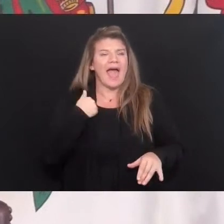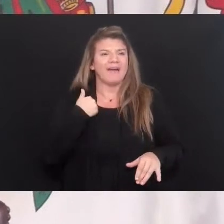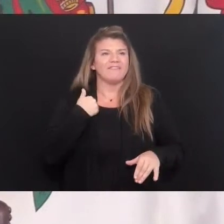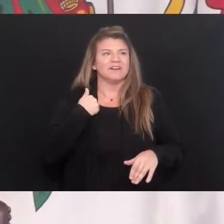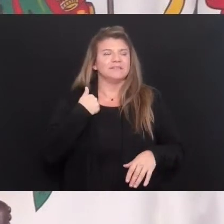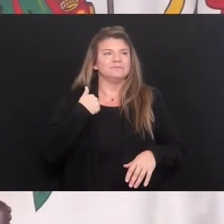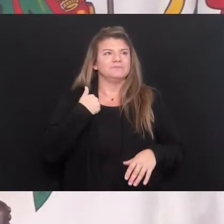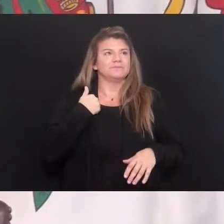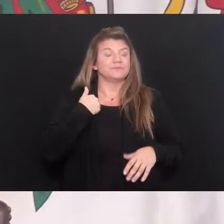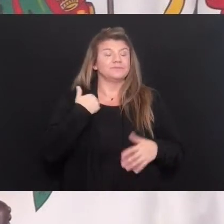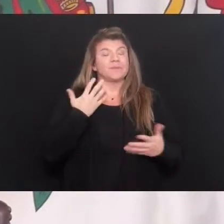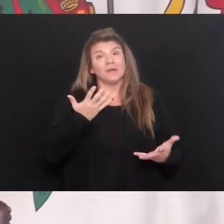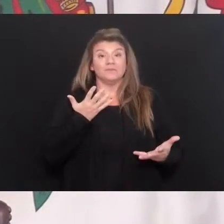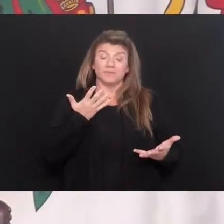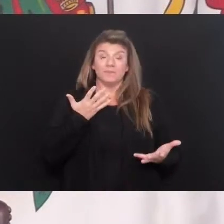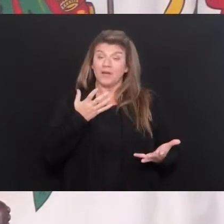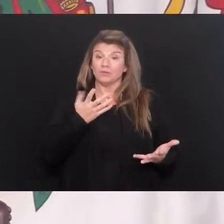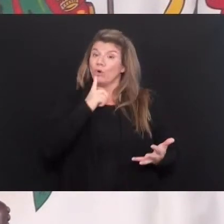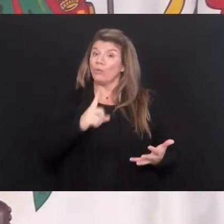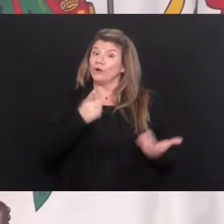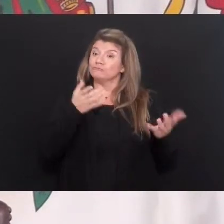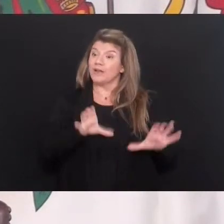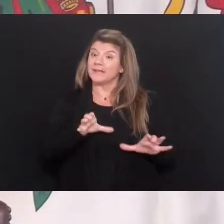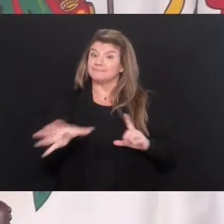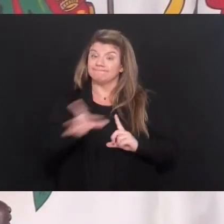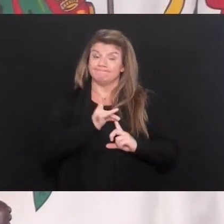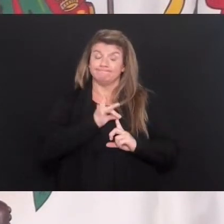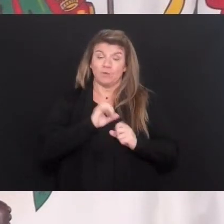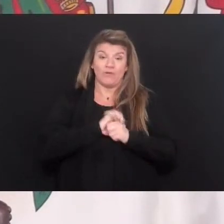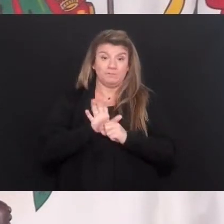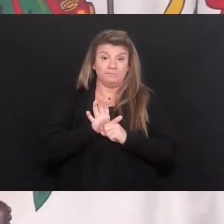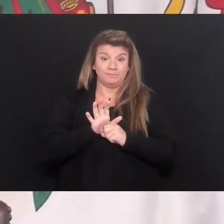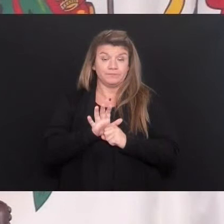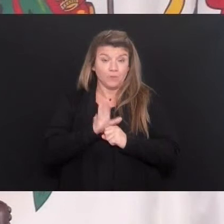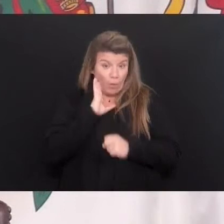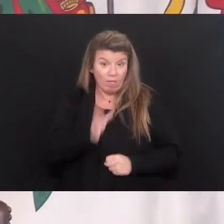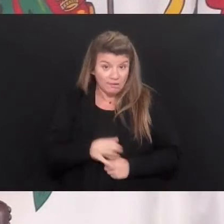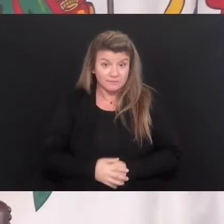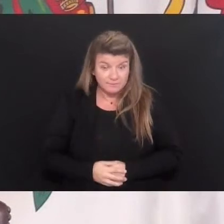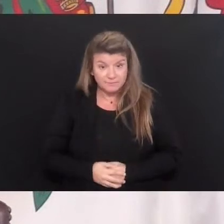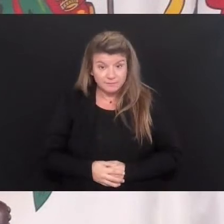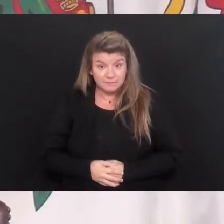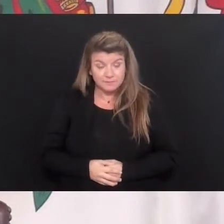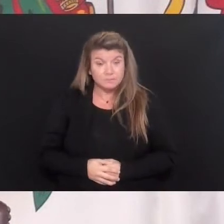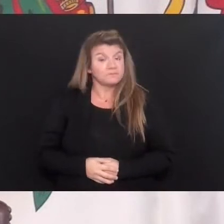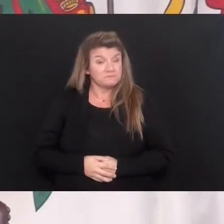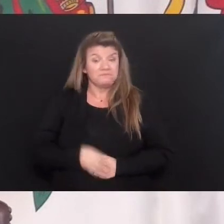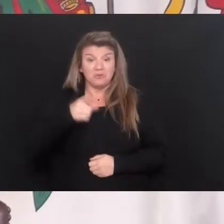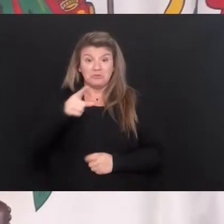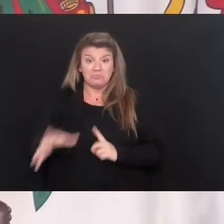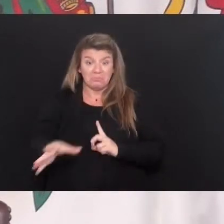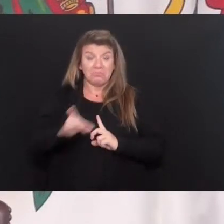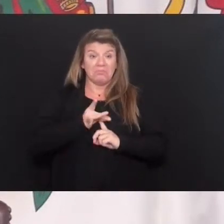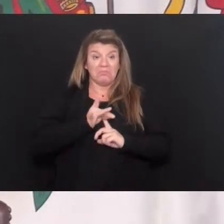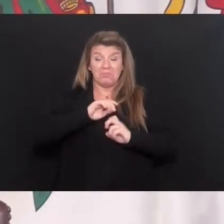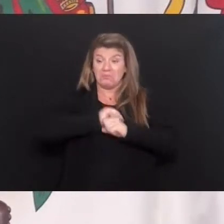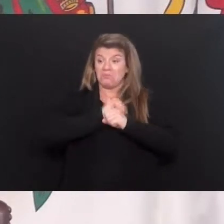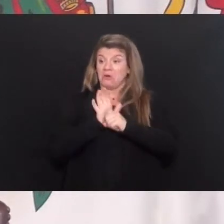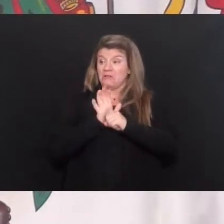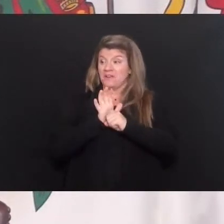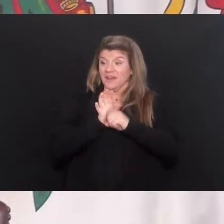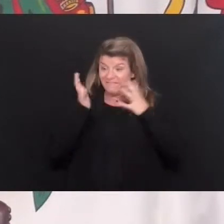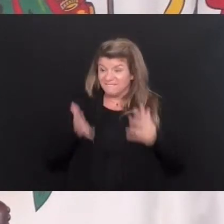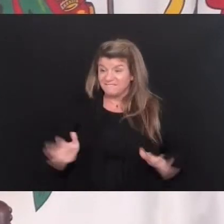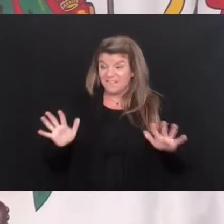a legitimate chance of ending up with this. If you survive it, after